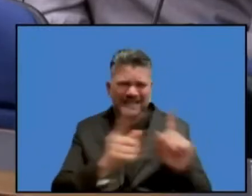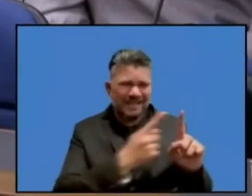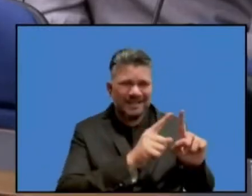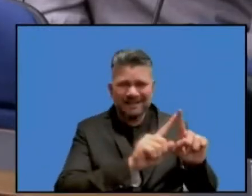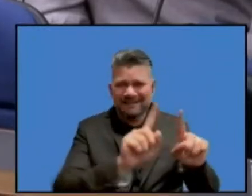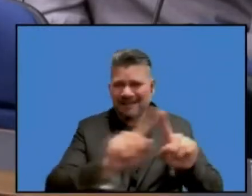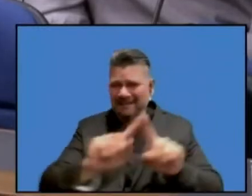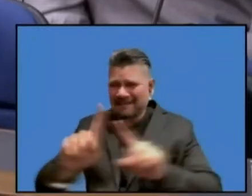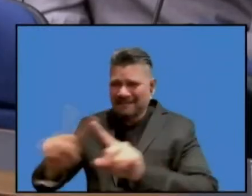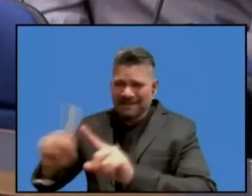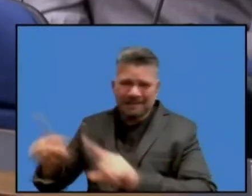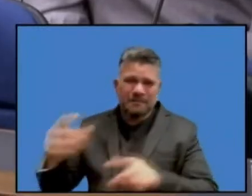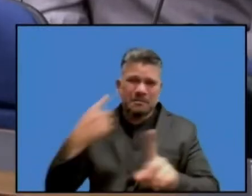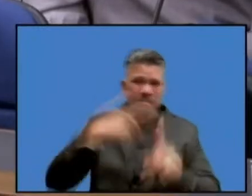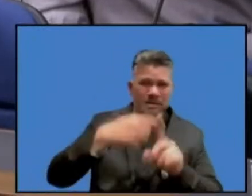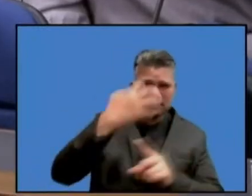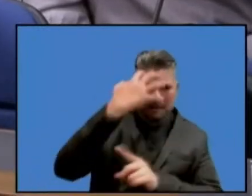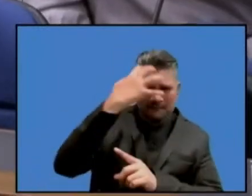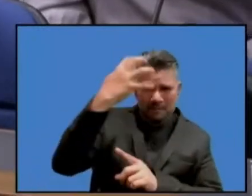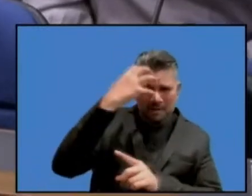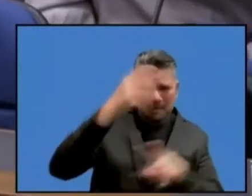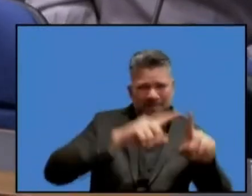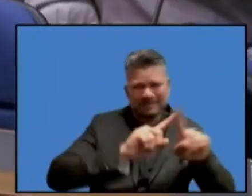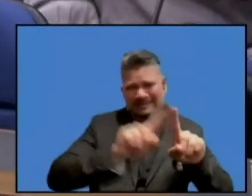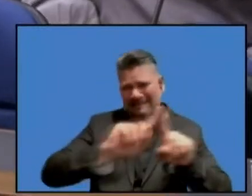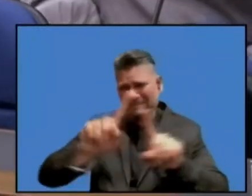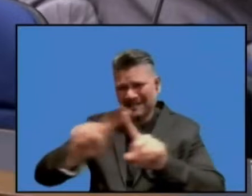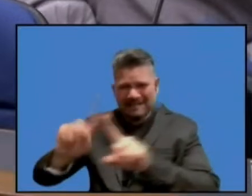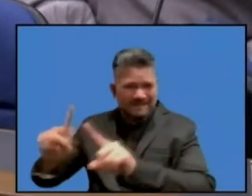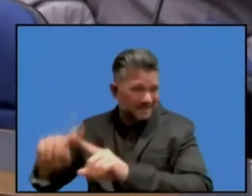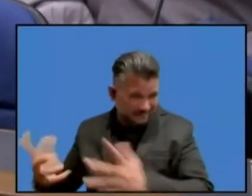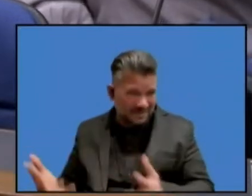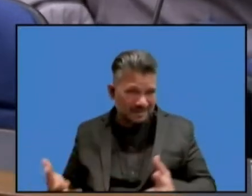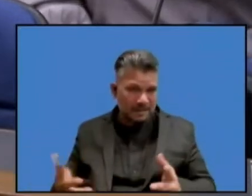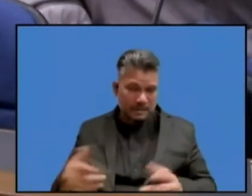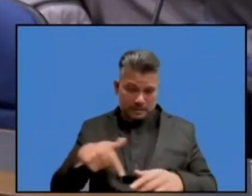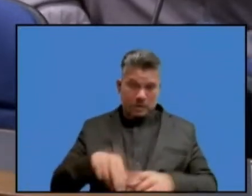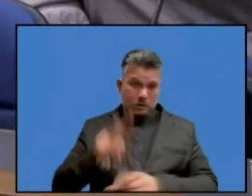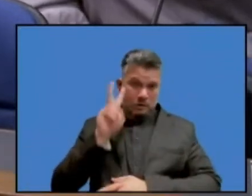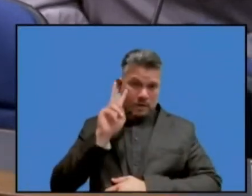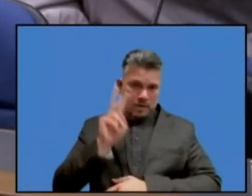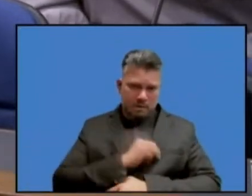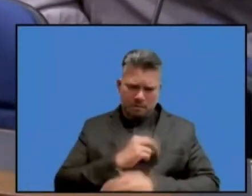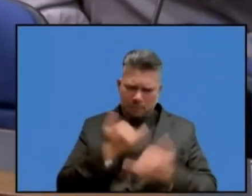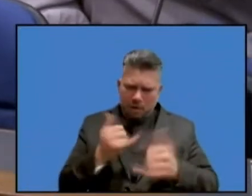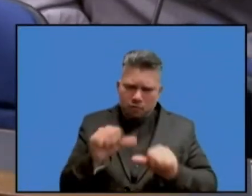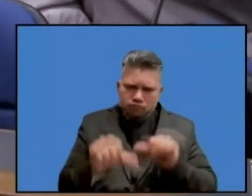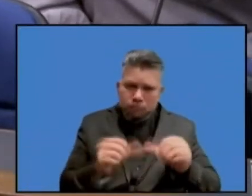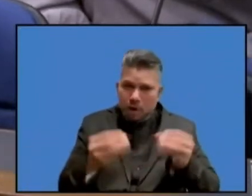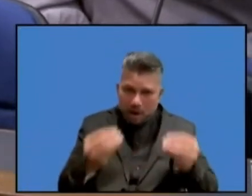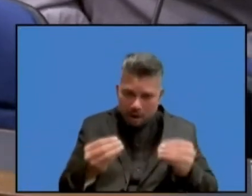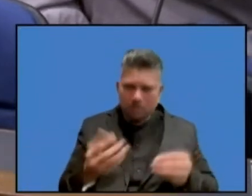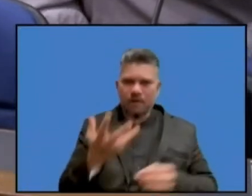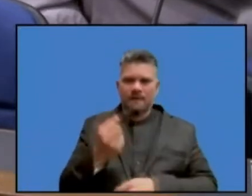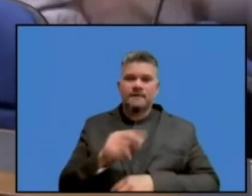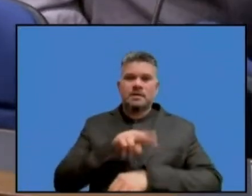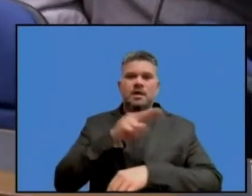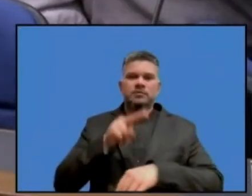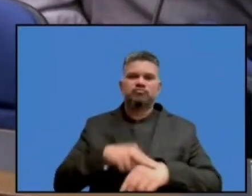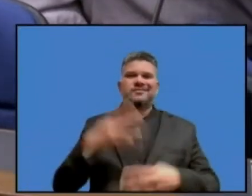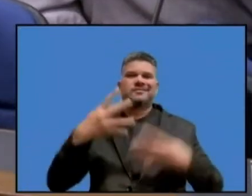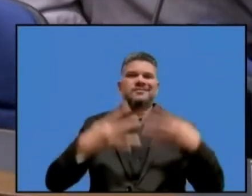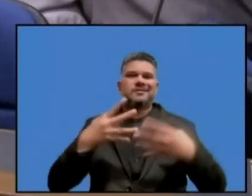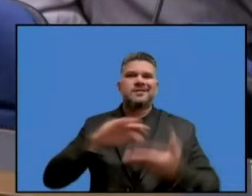government agencies. Vietnam is currently in the process of setting up a national data center governed by